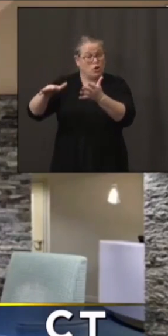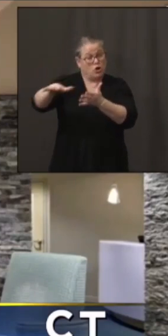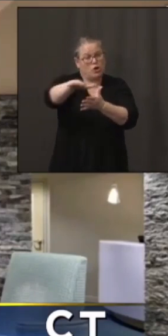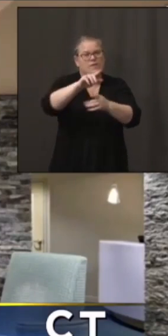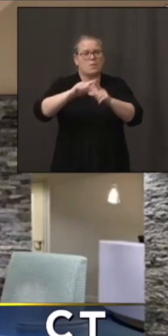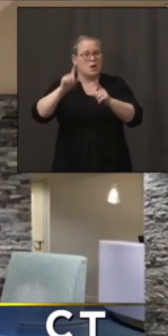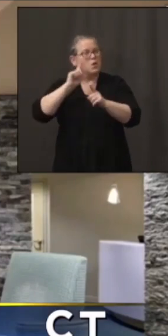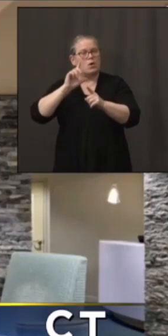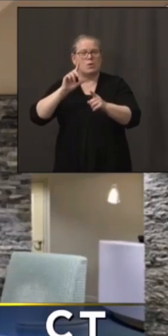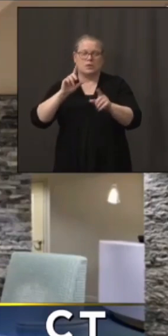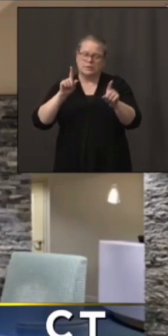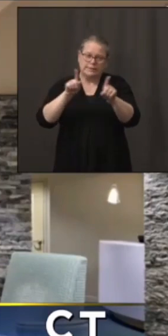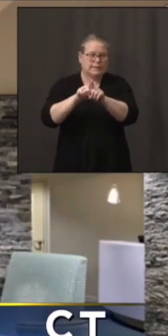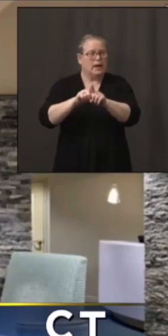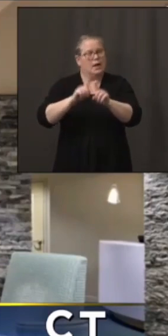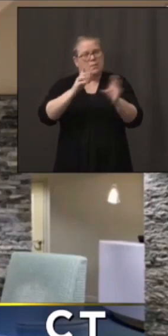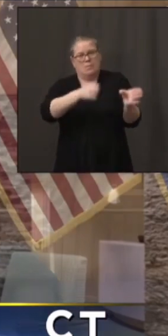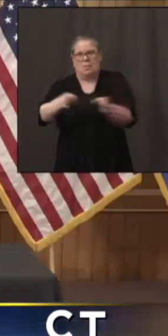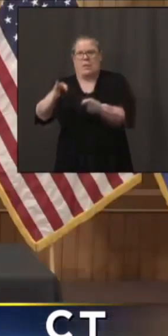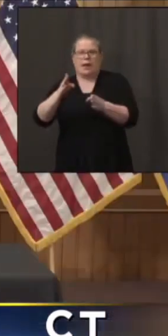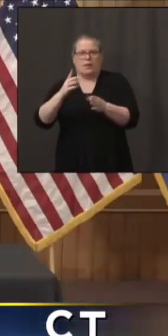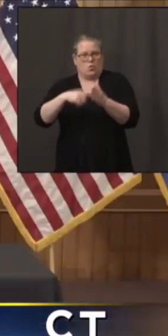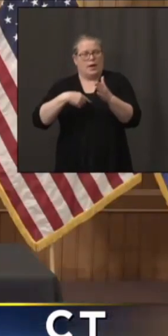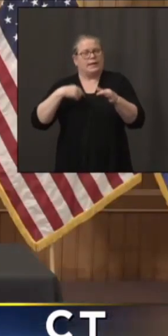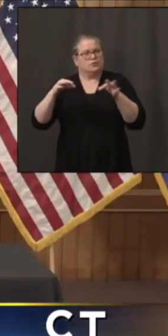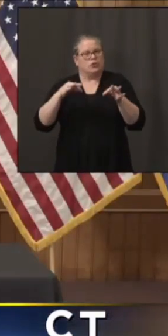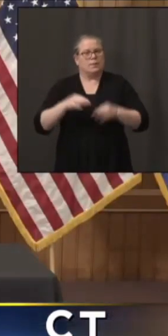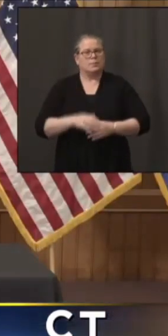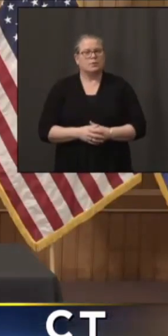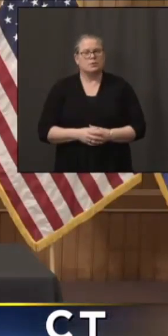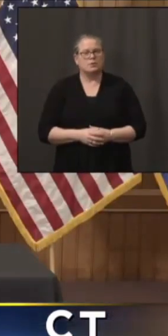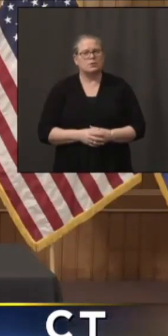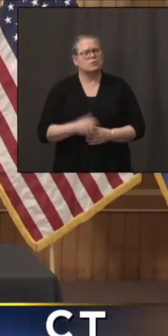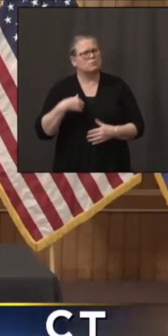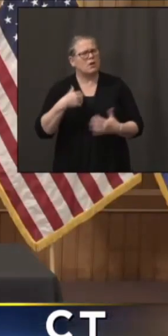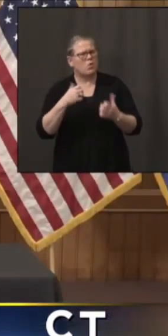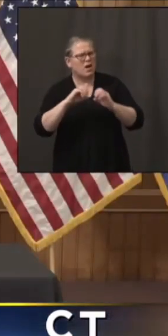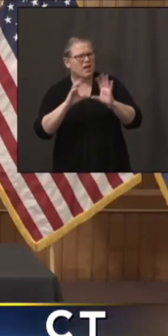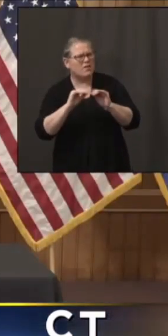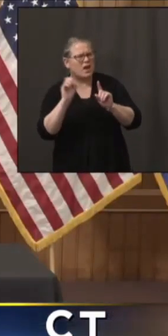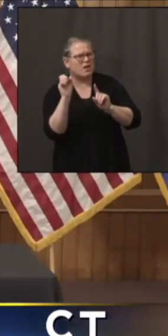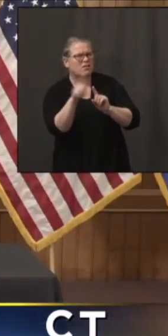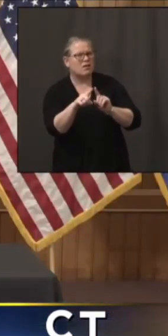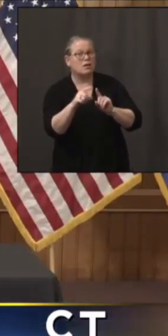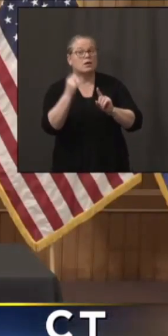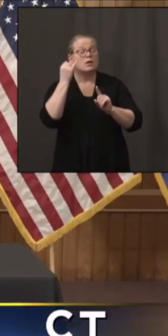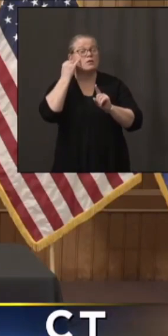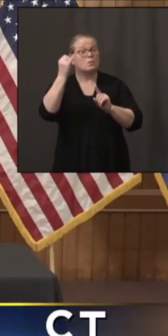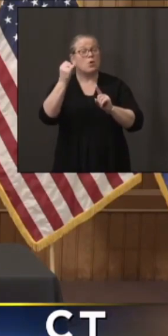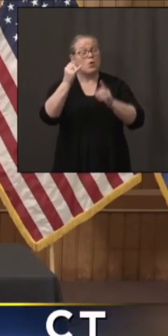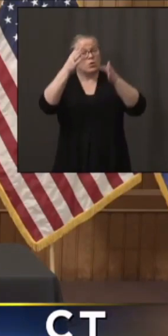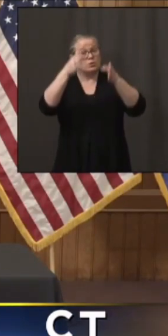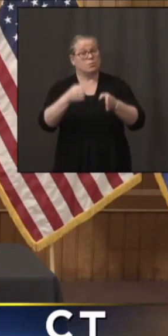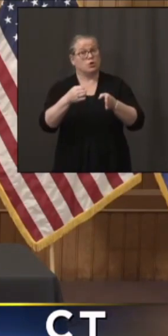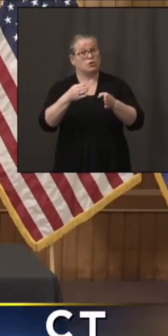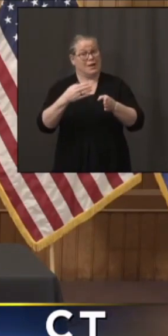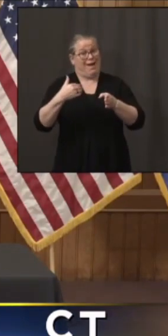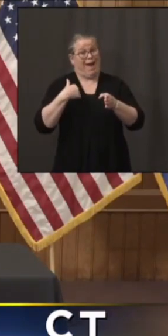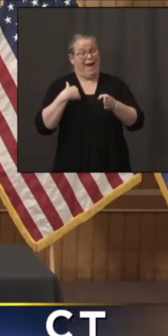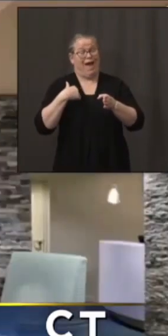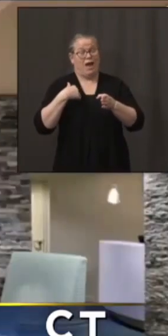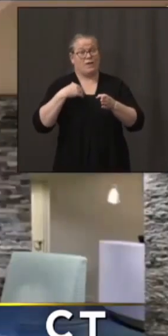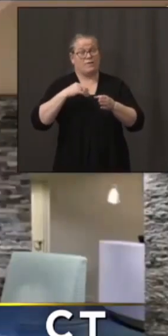comprehensive approach that I described. So just to clarify, if somebody just out of habit calls their family doctor, Pat, the family